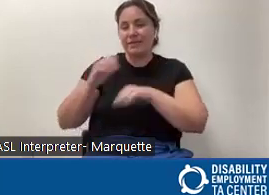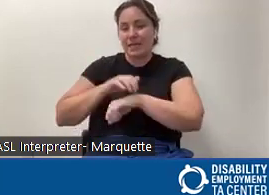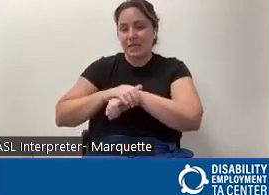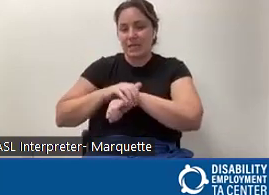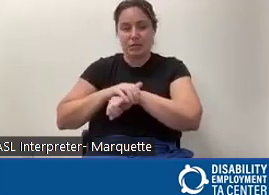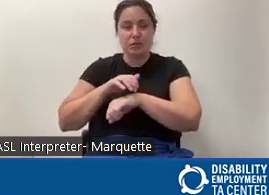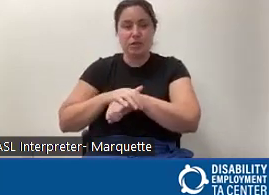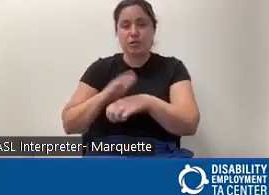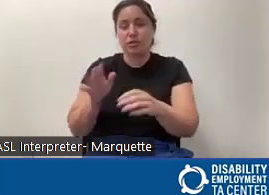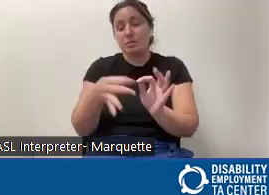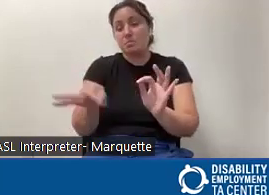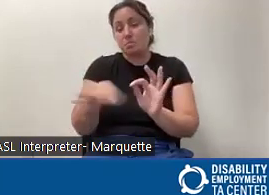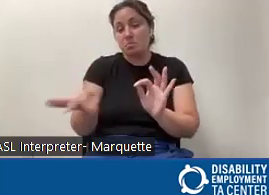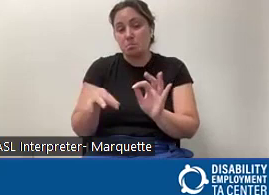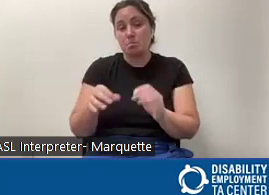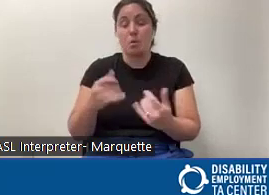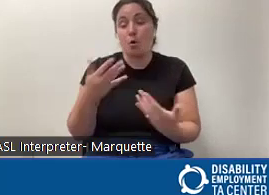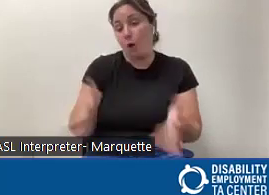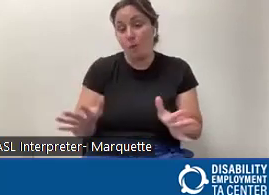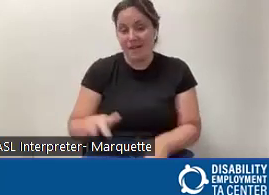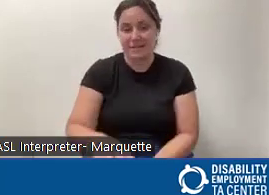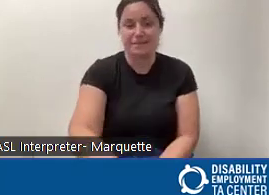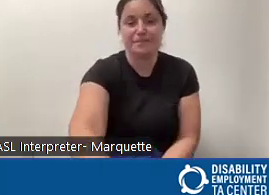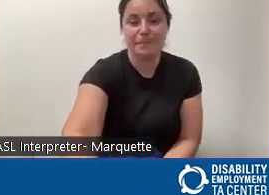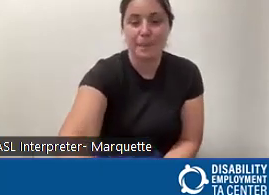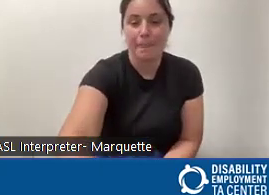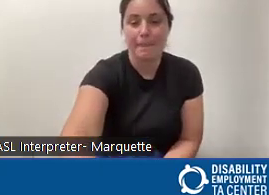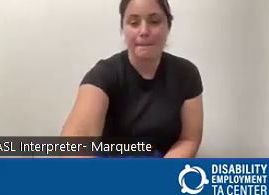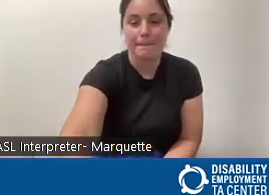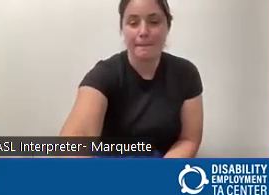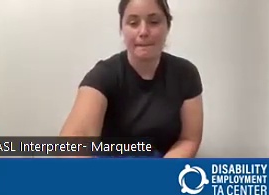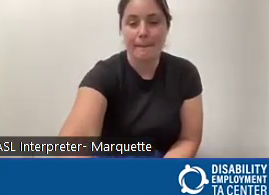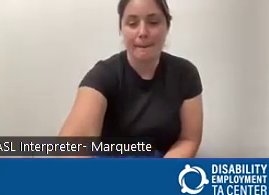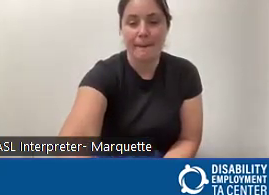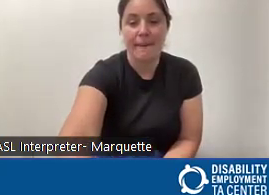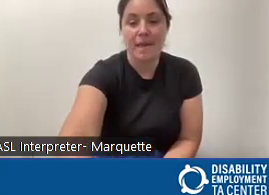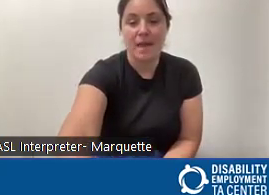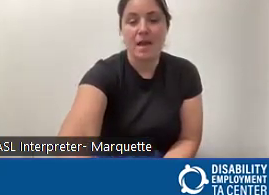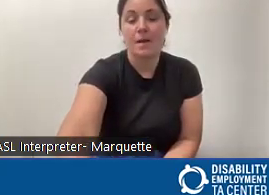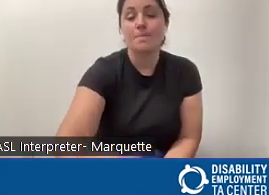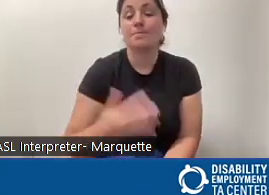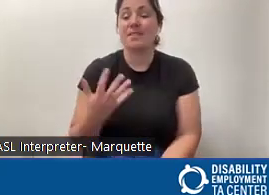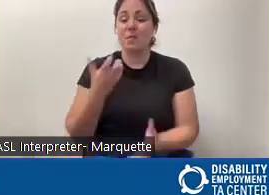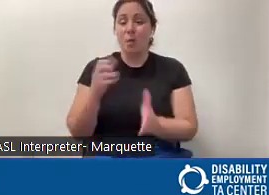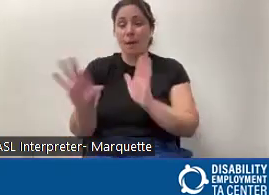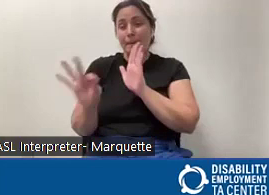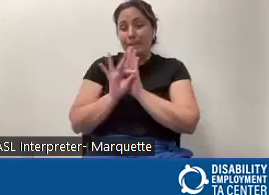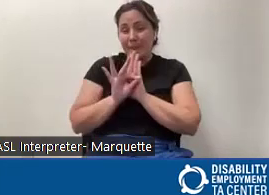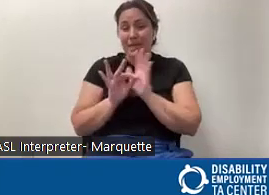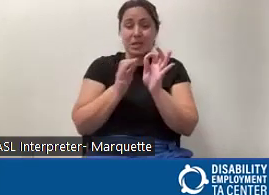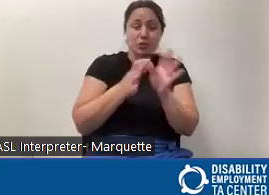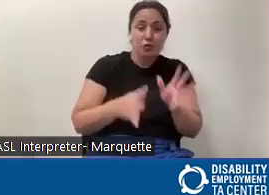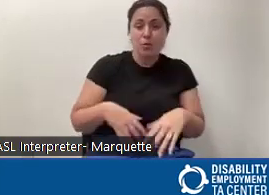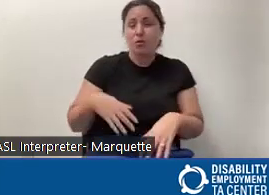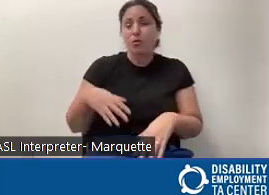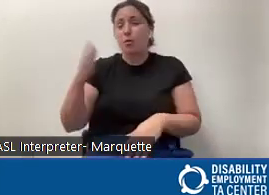been already. And then last but not least, if you'd like to pin a speaker or the ASL interpreter, you